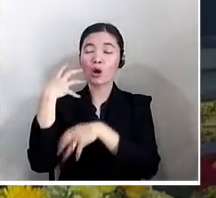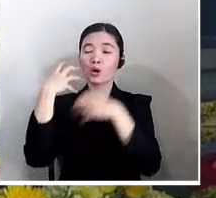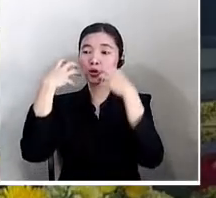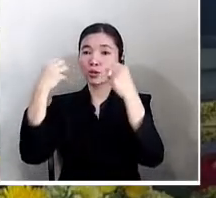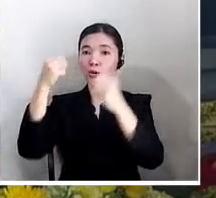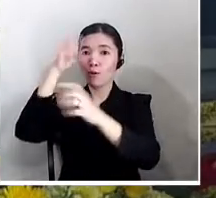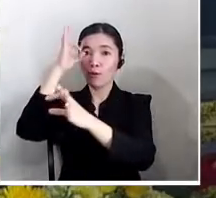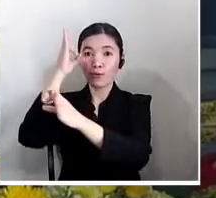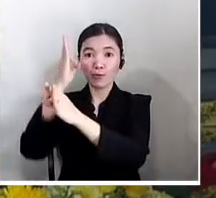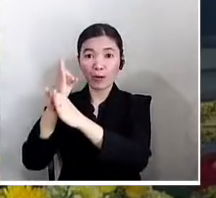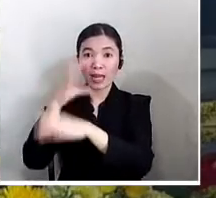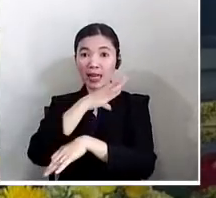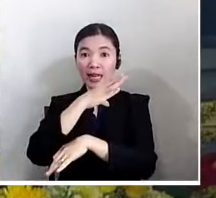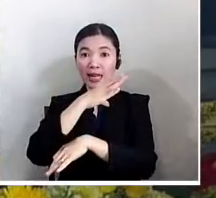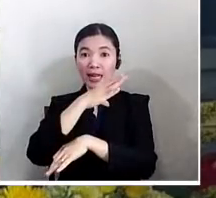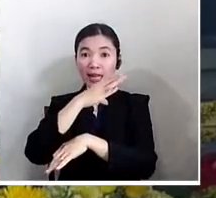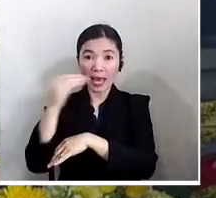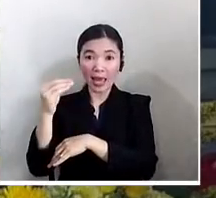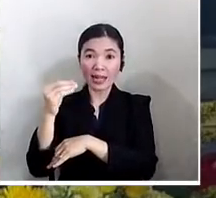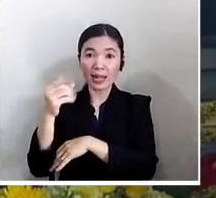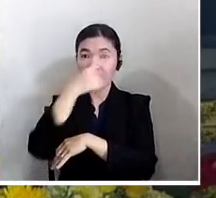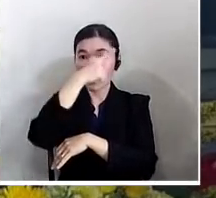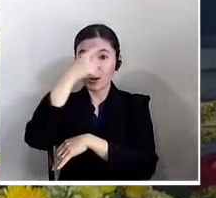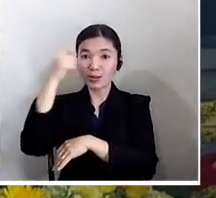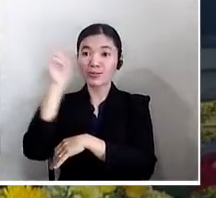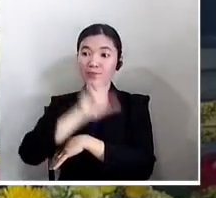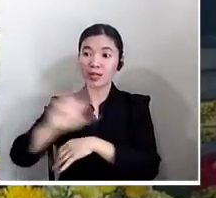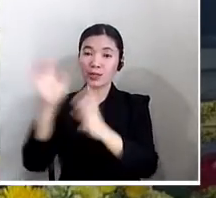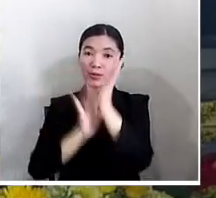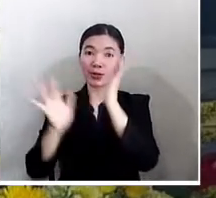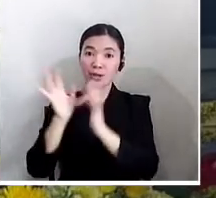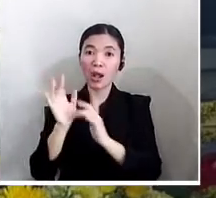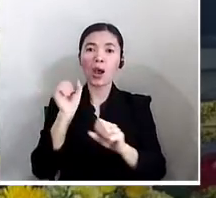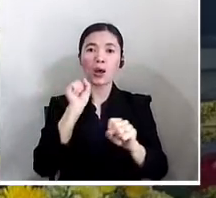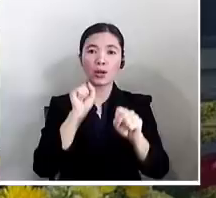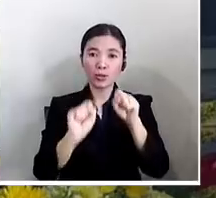the Lord Jesus. And so, my dear brothers